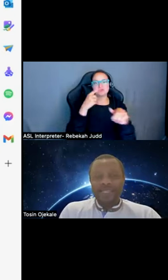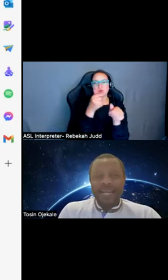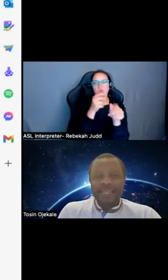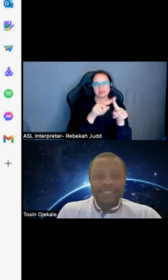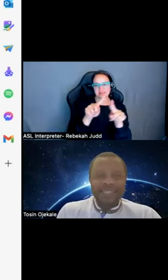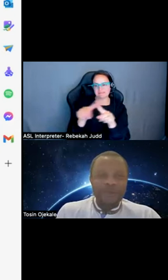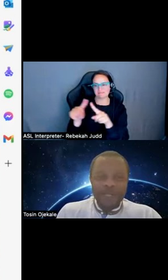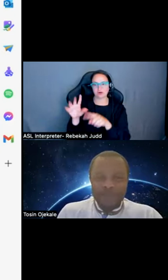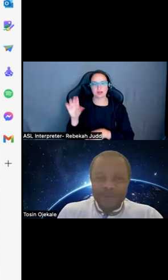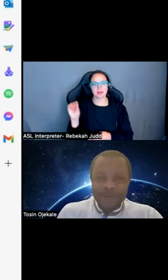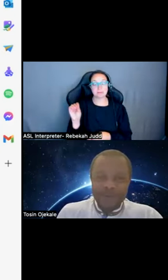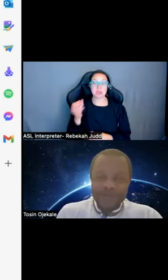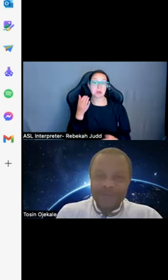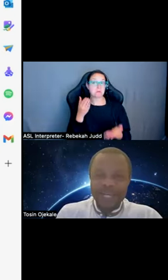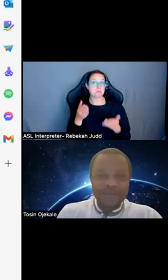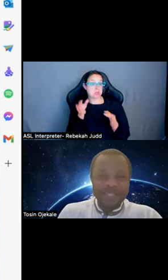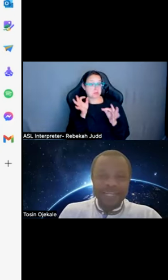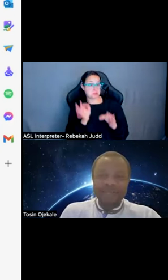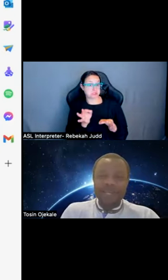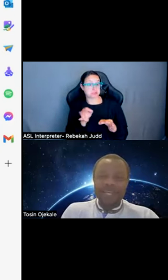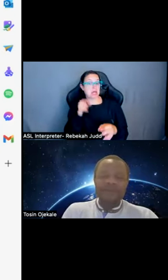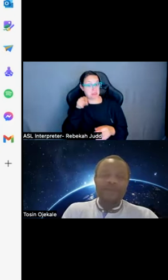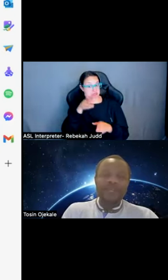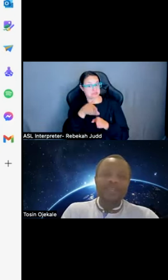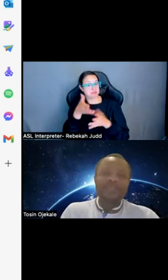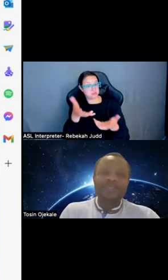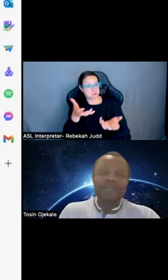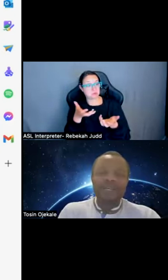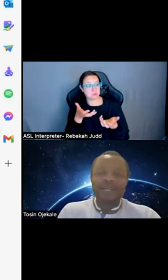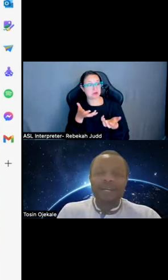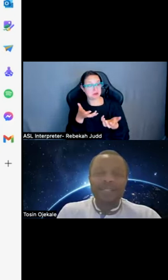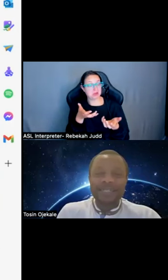might decide it's a way to go. So like we said at the beginning of this